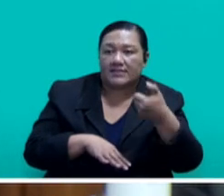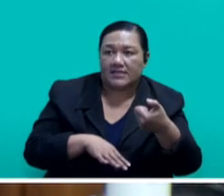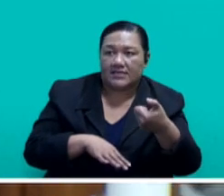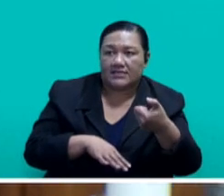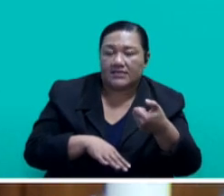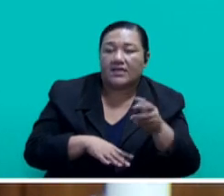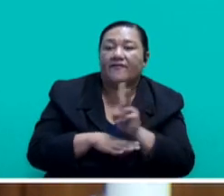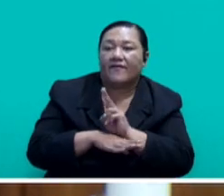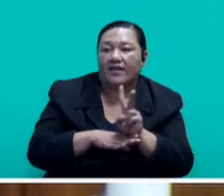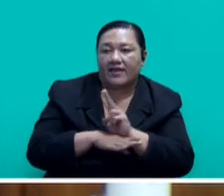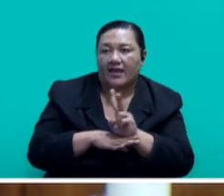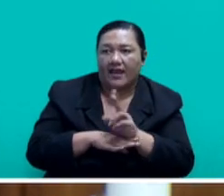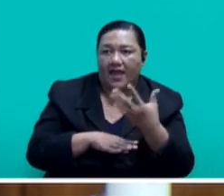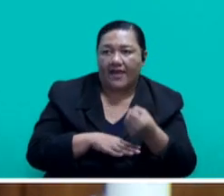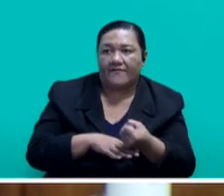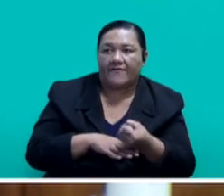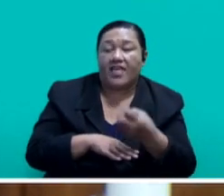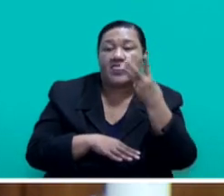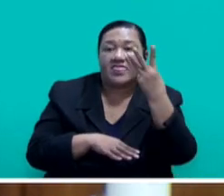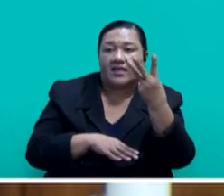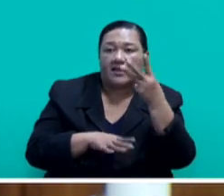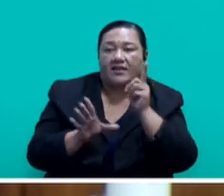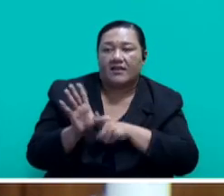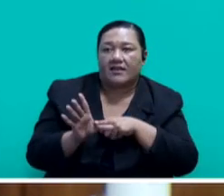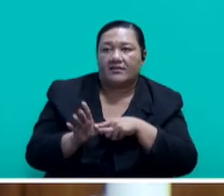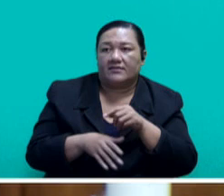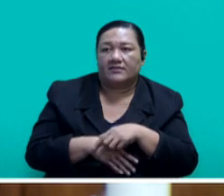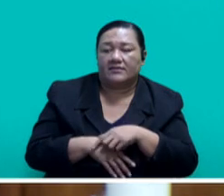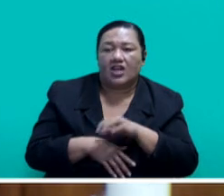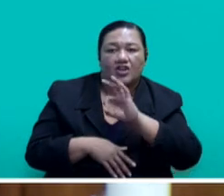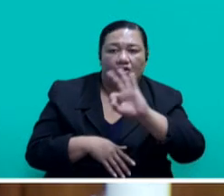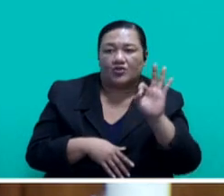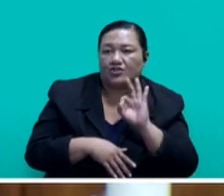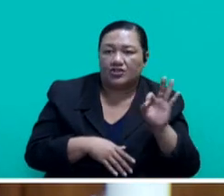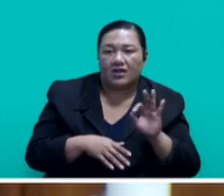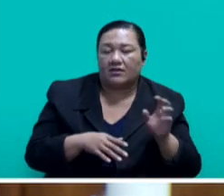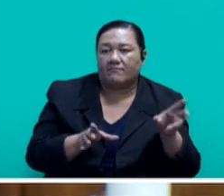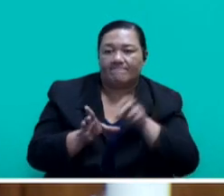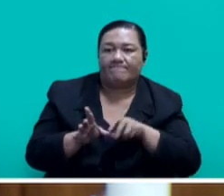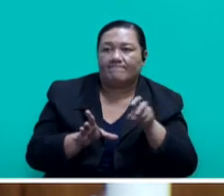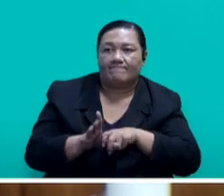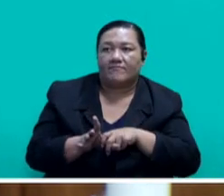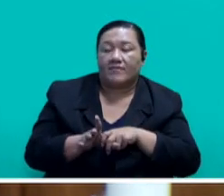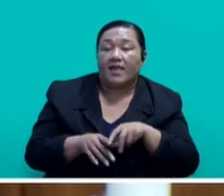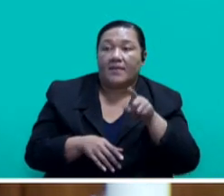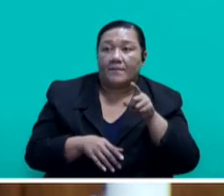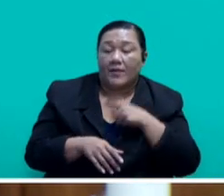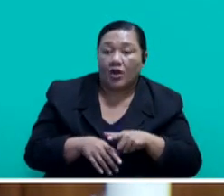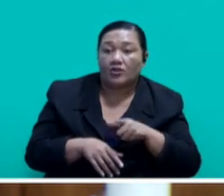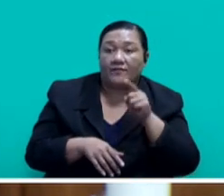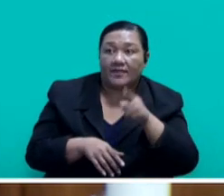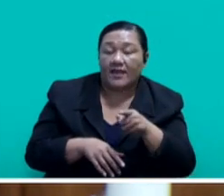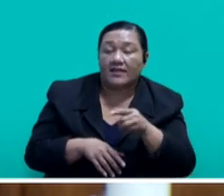vacant for almost 3 years that remained unfilled. And because of that, my staff, our staff,